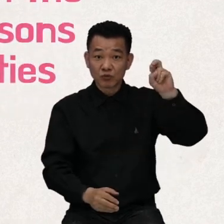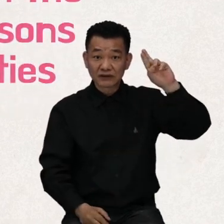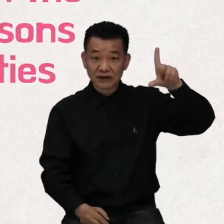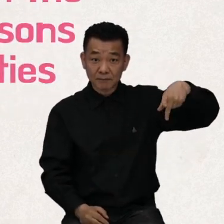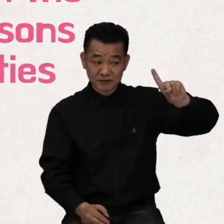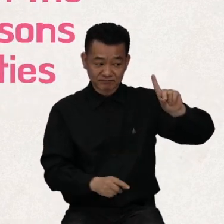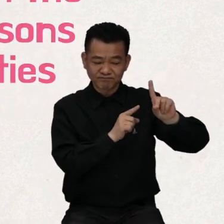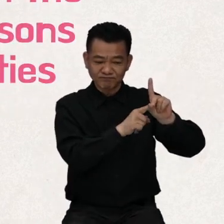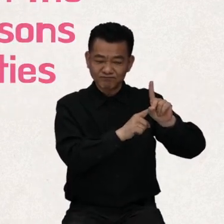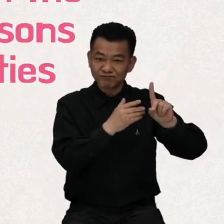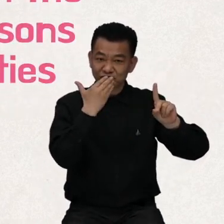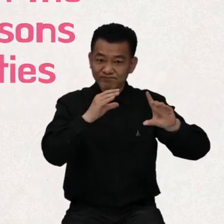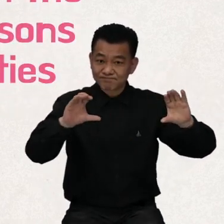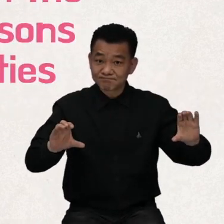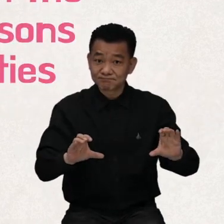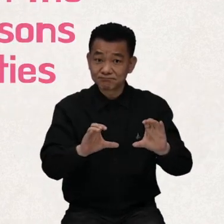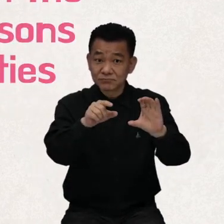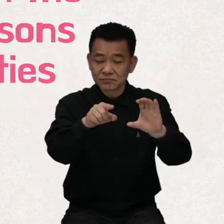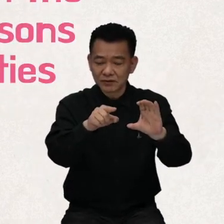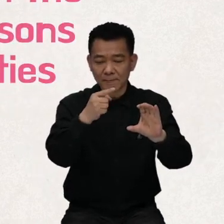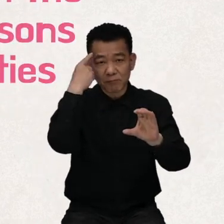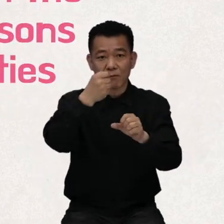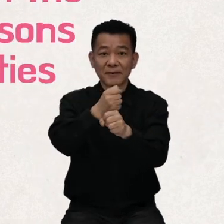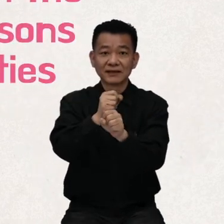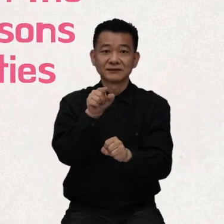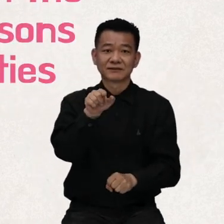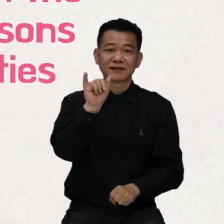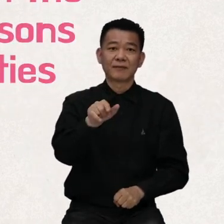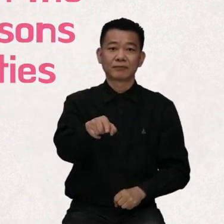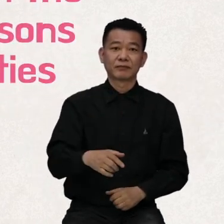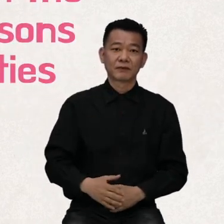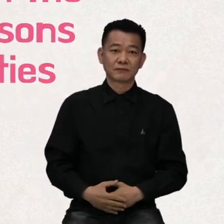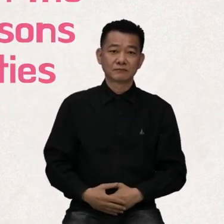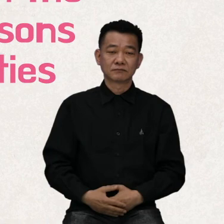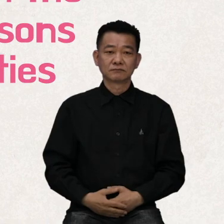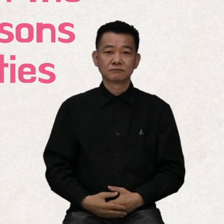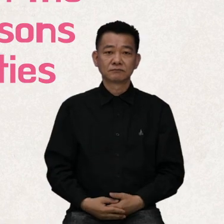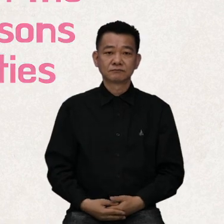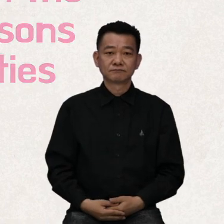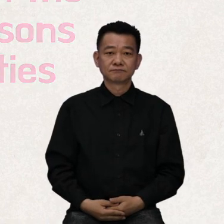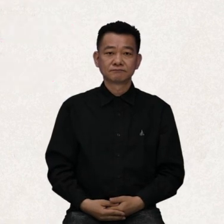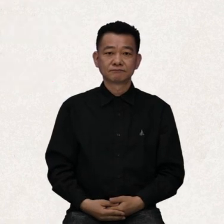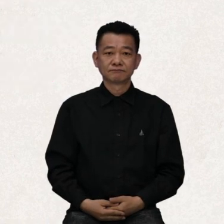better implement the UN Convention on the Rights of Persons with Disabilities.